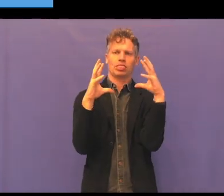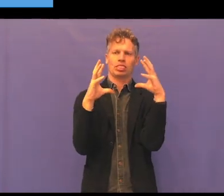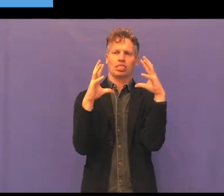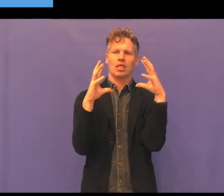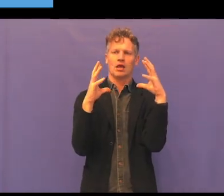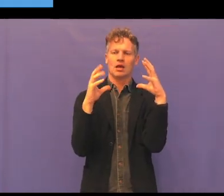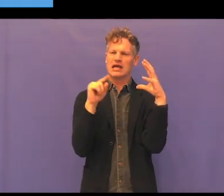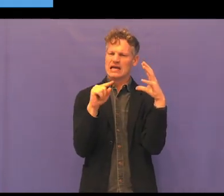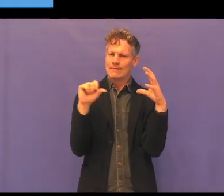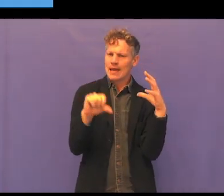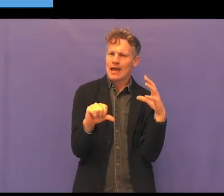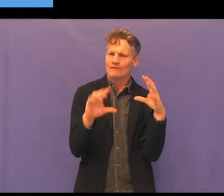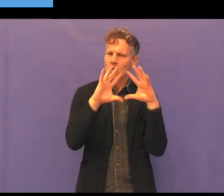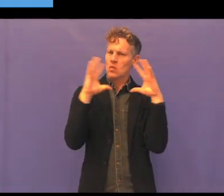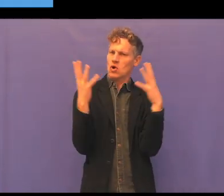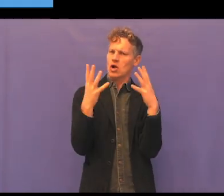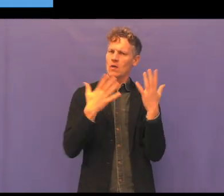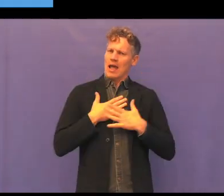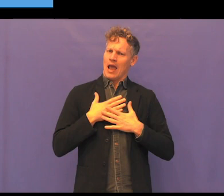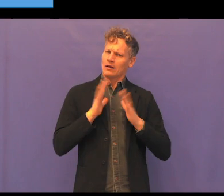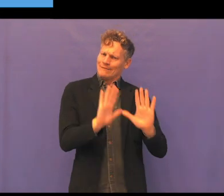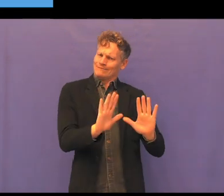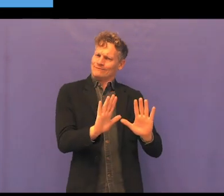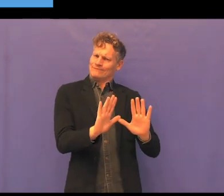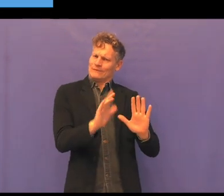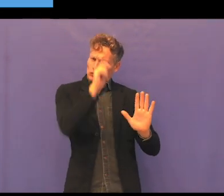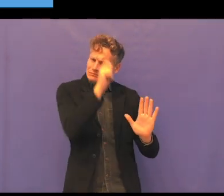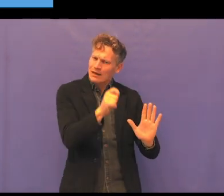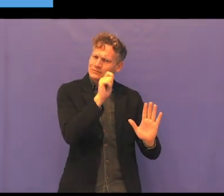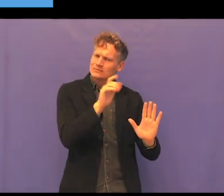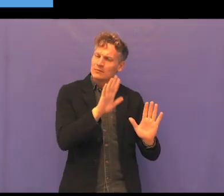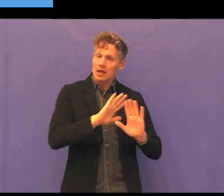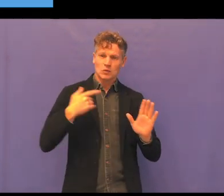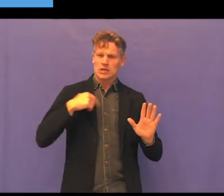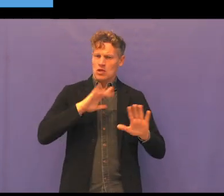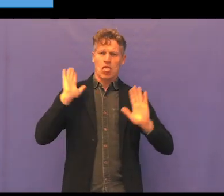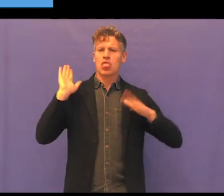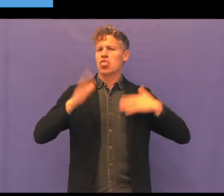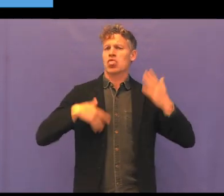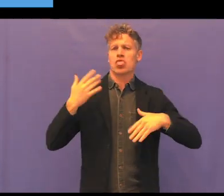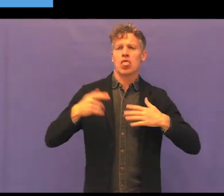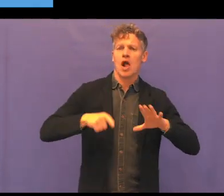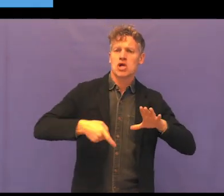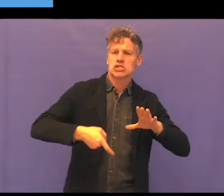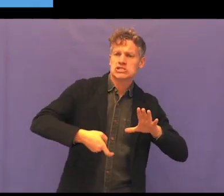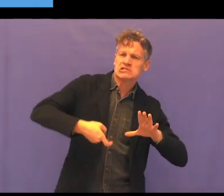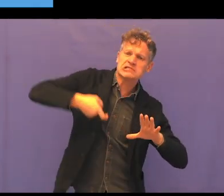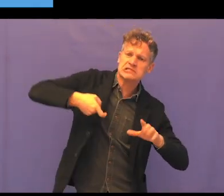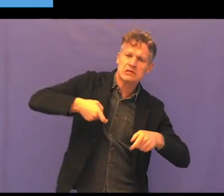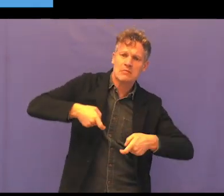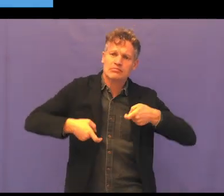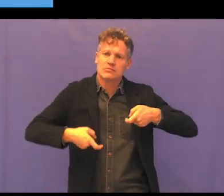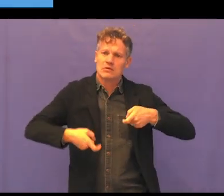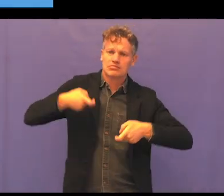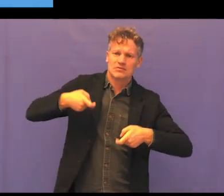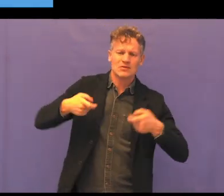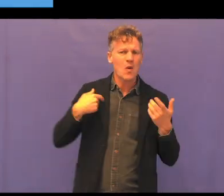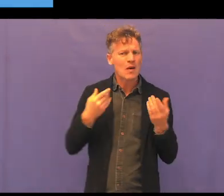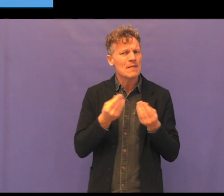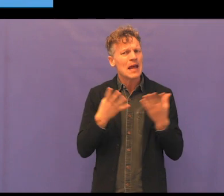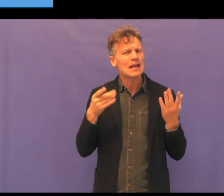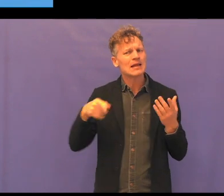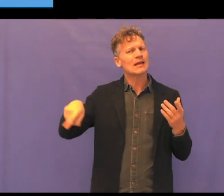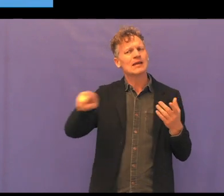produced by translators, often for public institutions, are then monetized by private